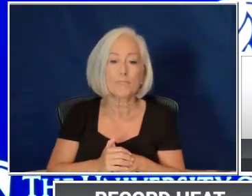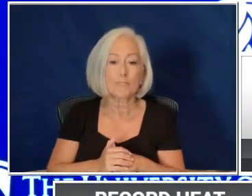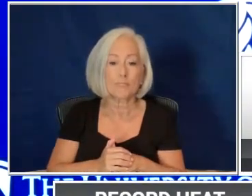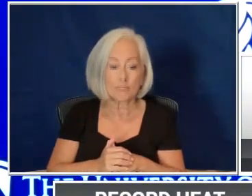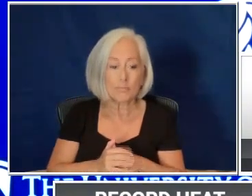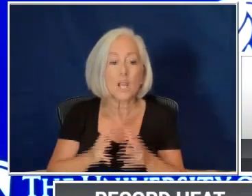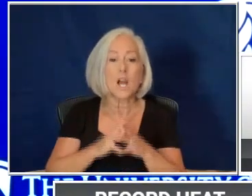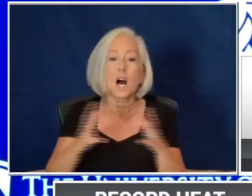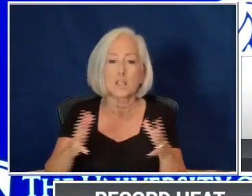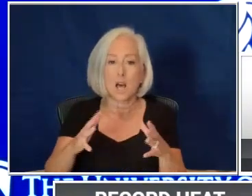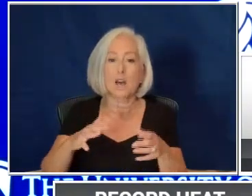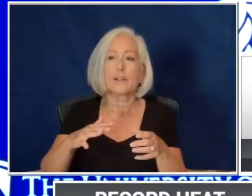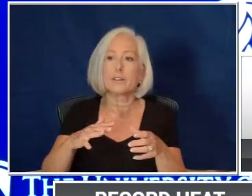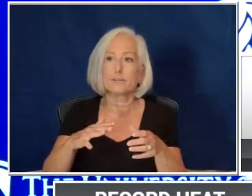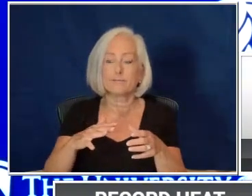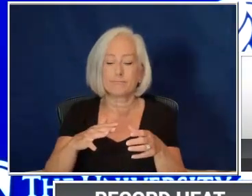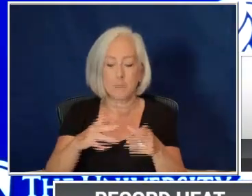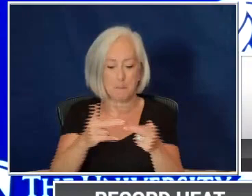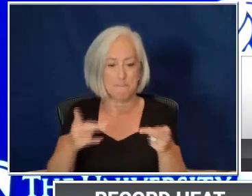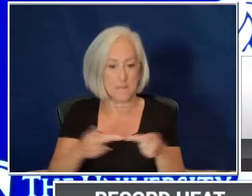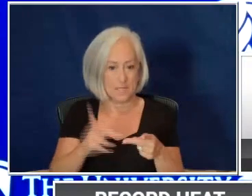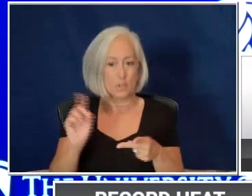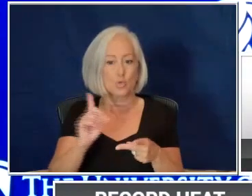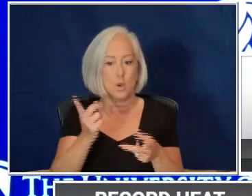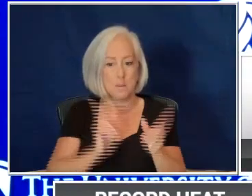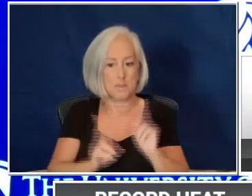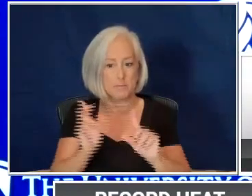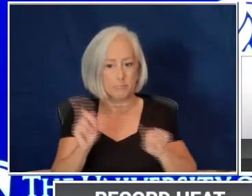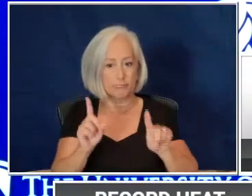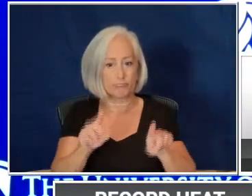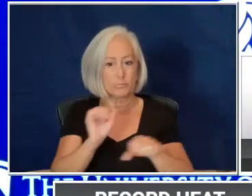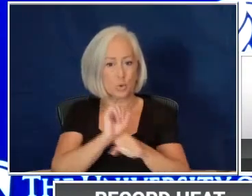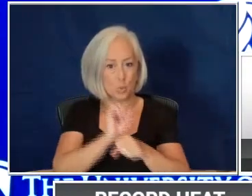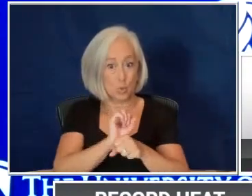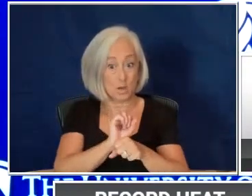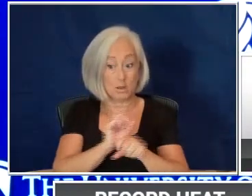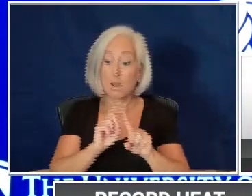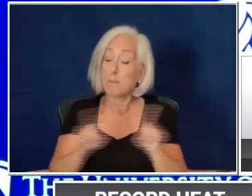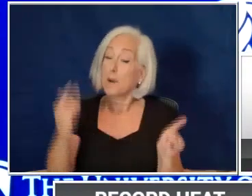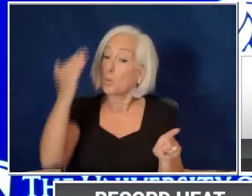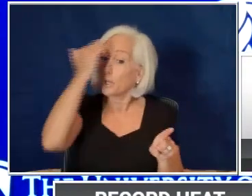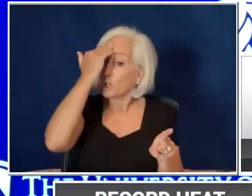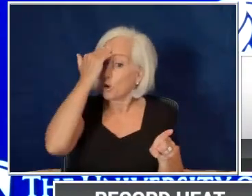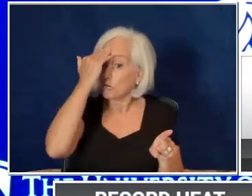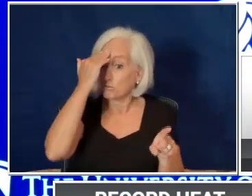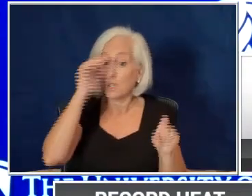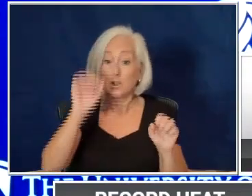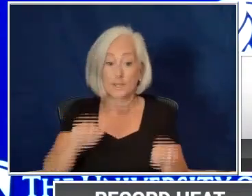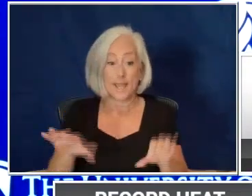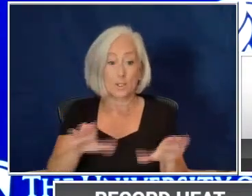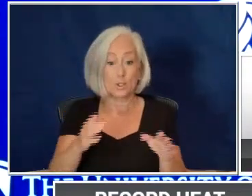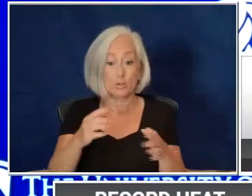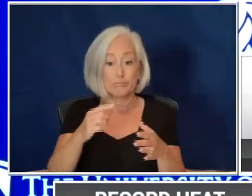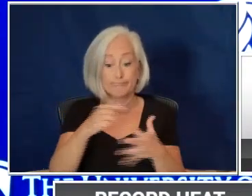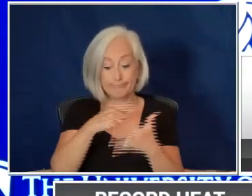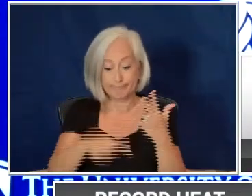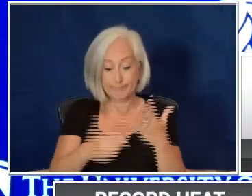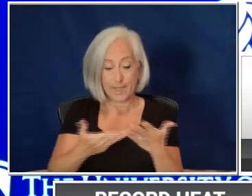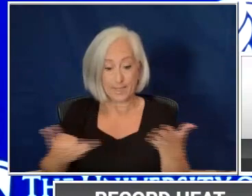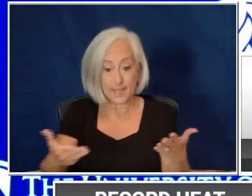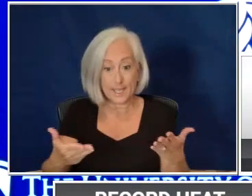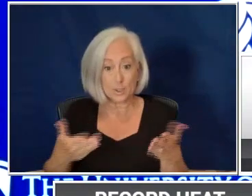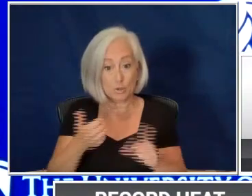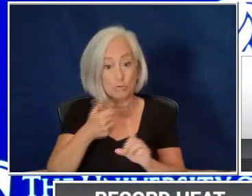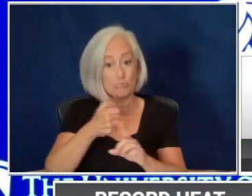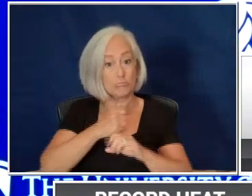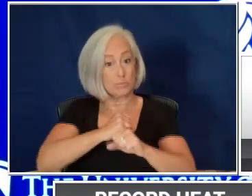areas of employment. But again, we know that there are things that you can do to try to protect you as much as possible. Obviously, wearing a mask